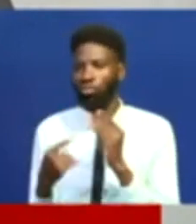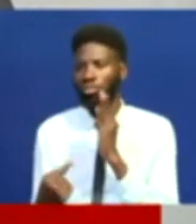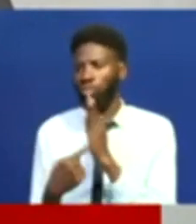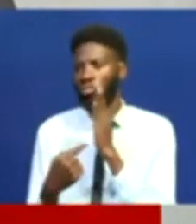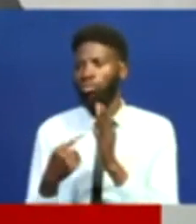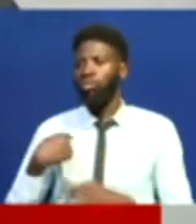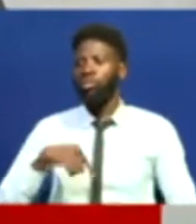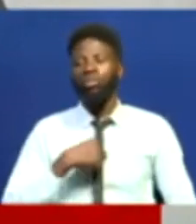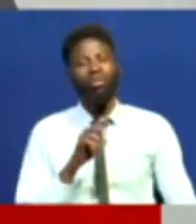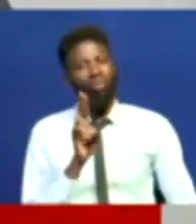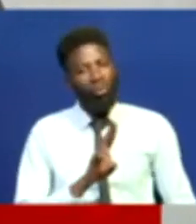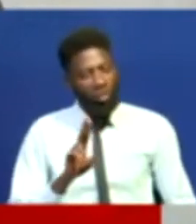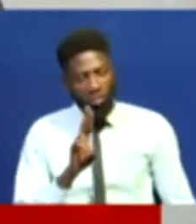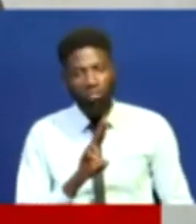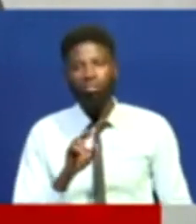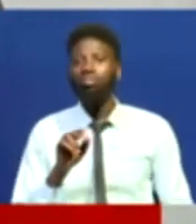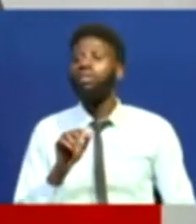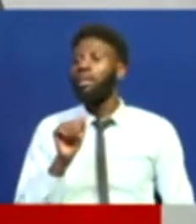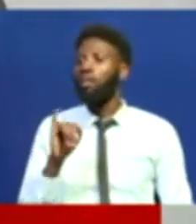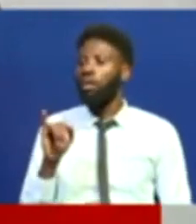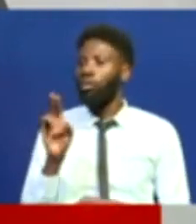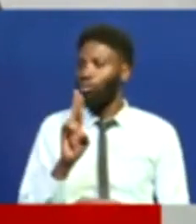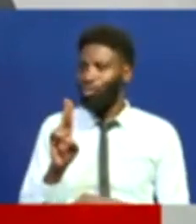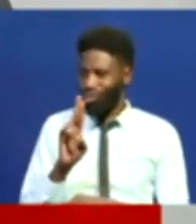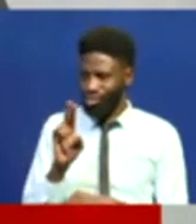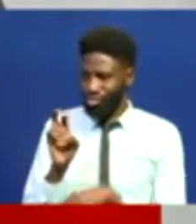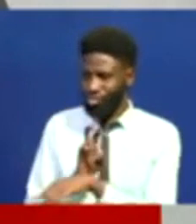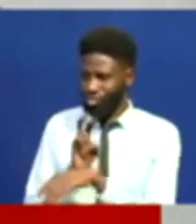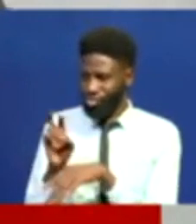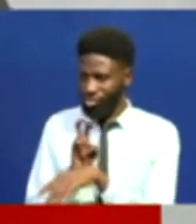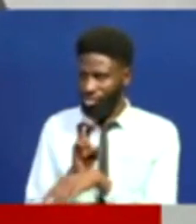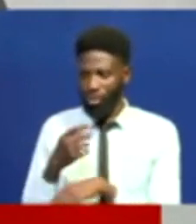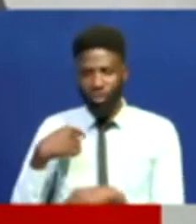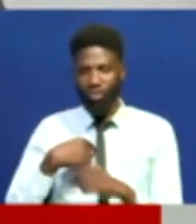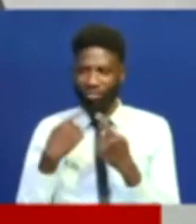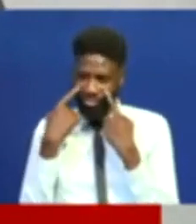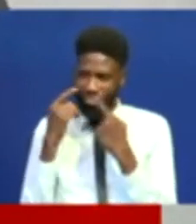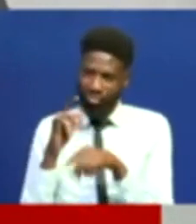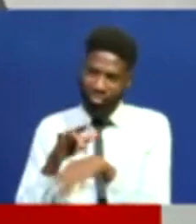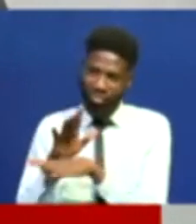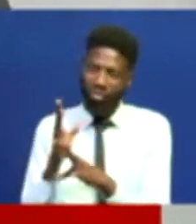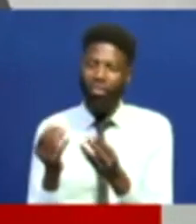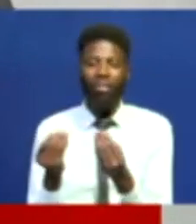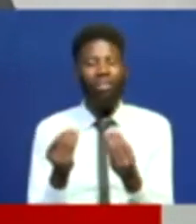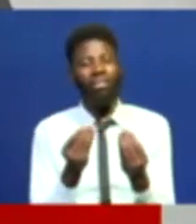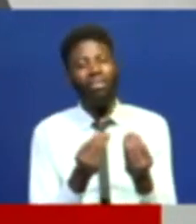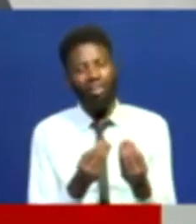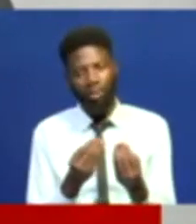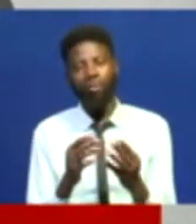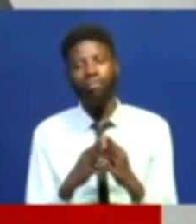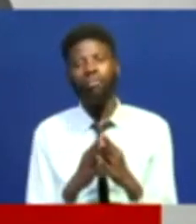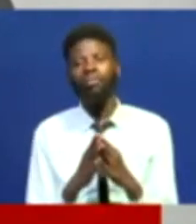deploying around monitoring, using AI and so on, mm-hmm. then at least we are able to see the red flags, you know, early